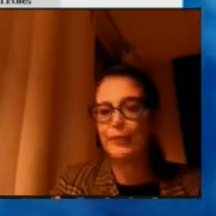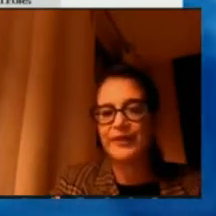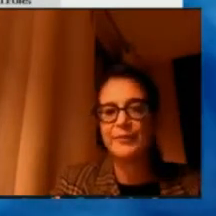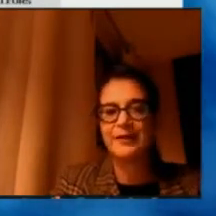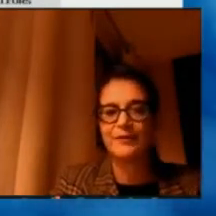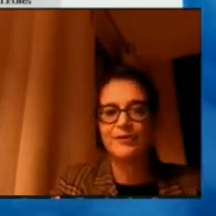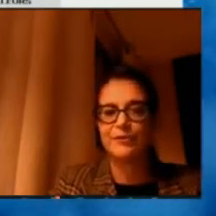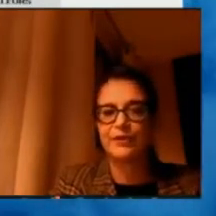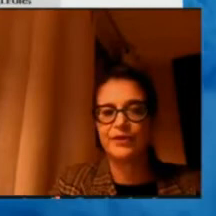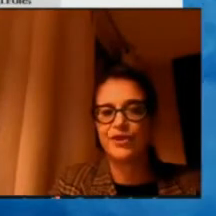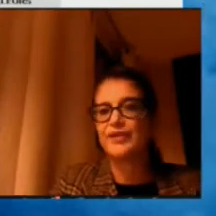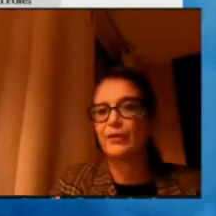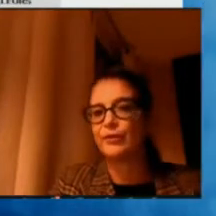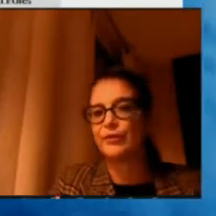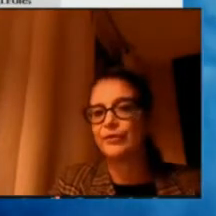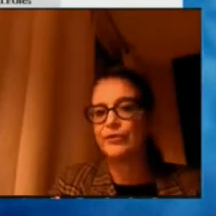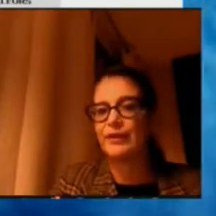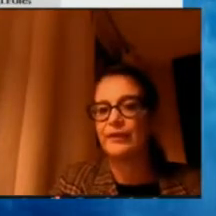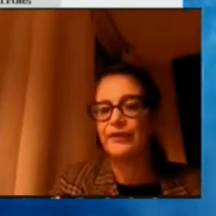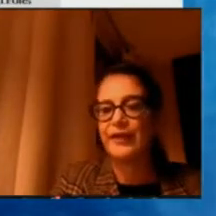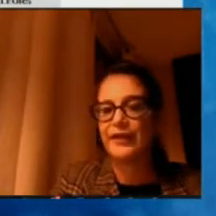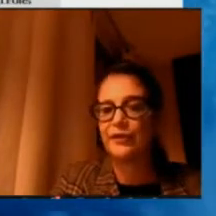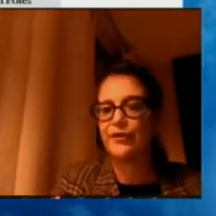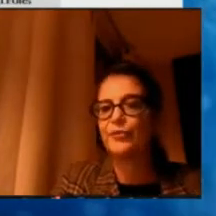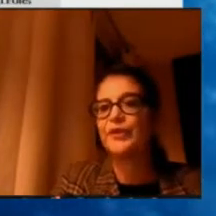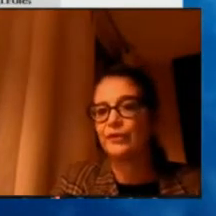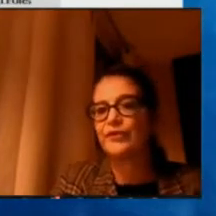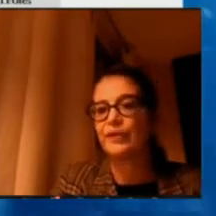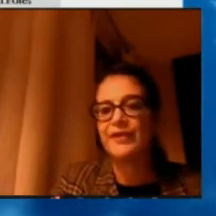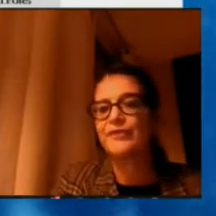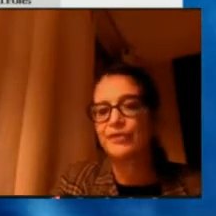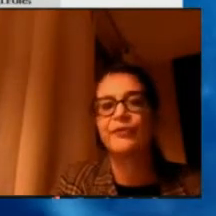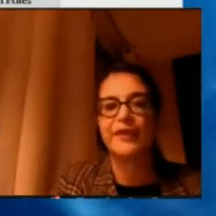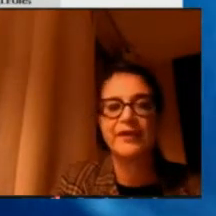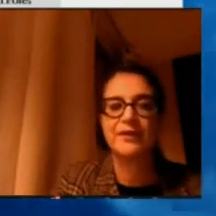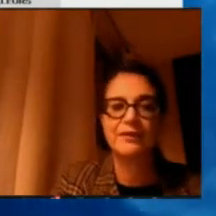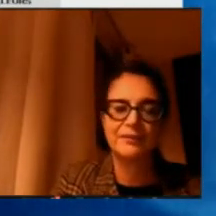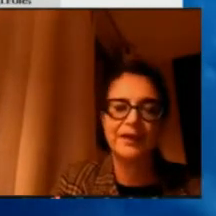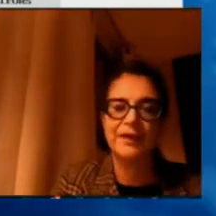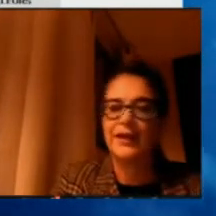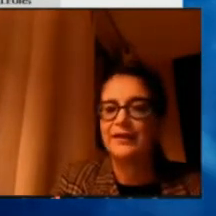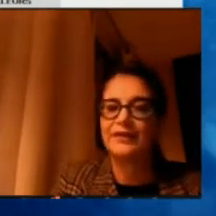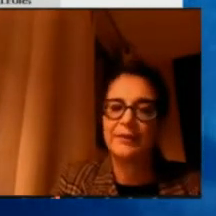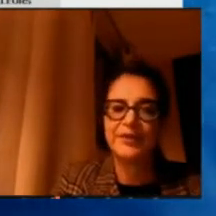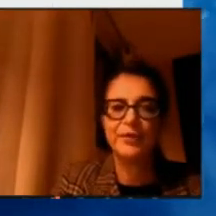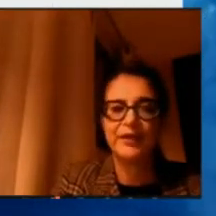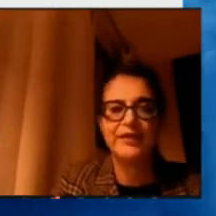because when jammers are on board vehicles, we don't ourselves stop vehicles, and